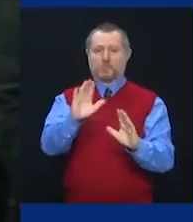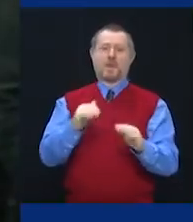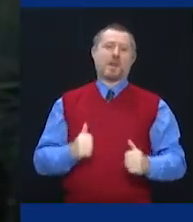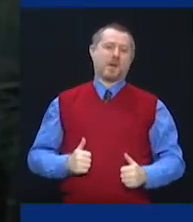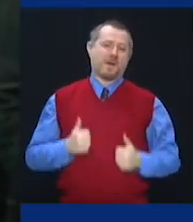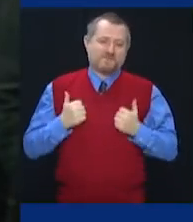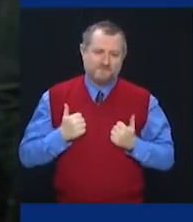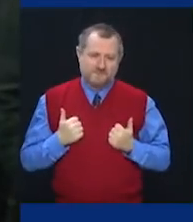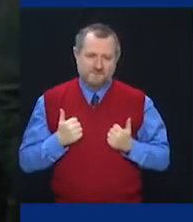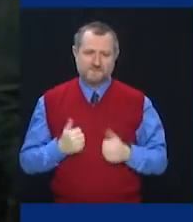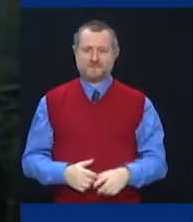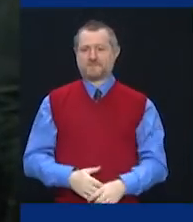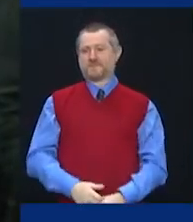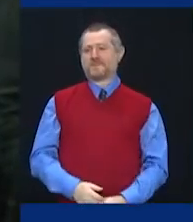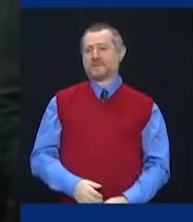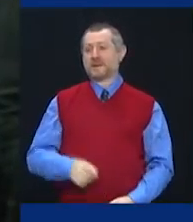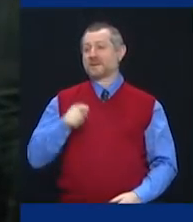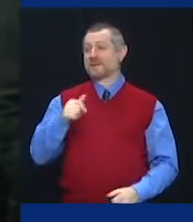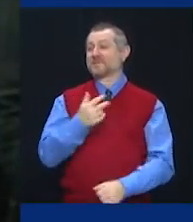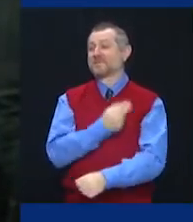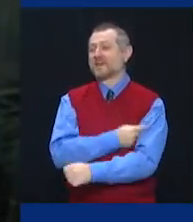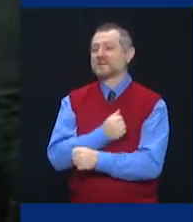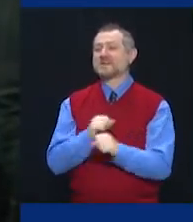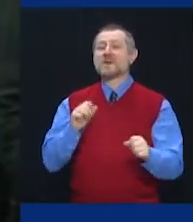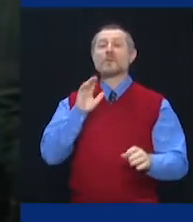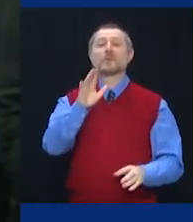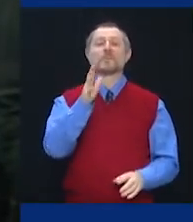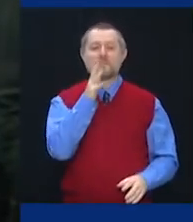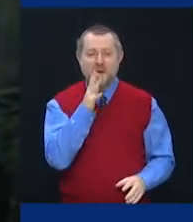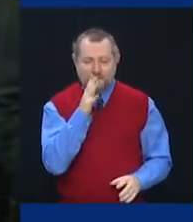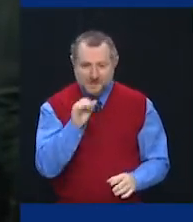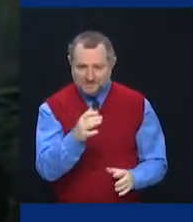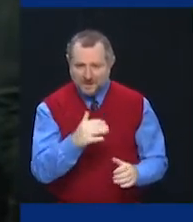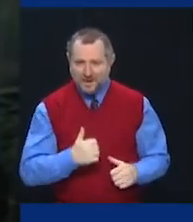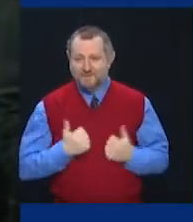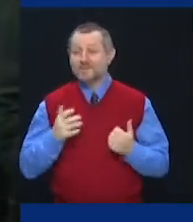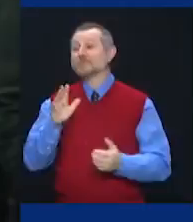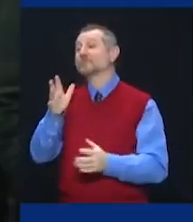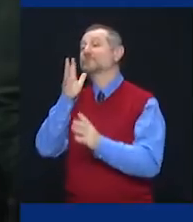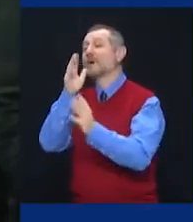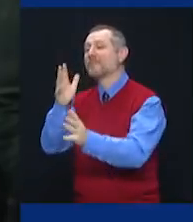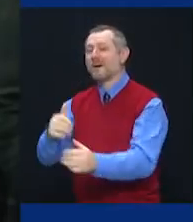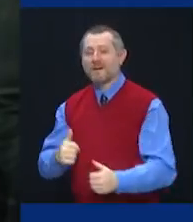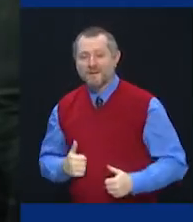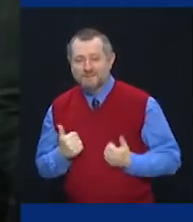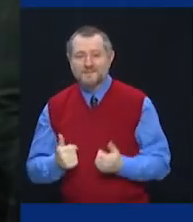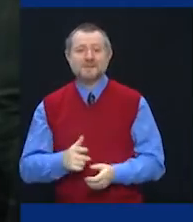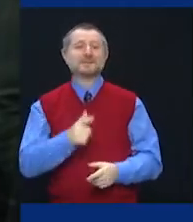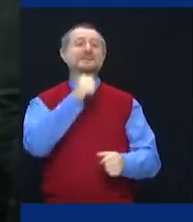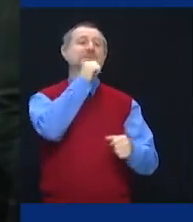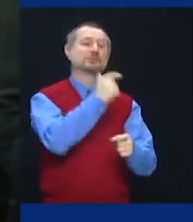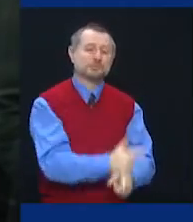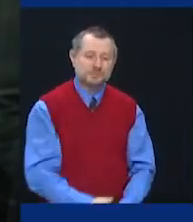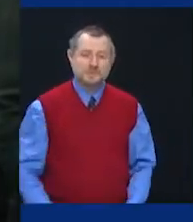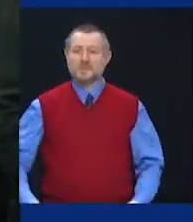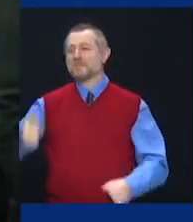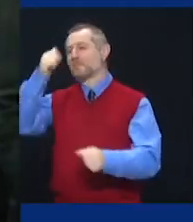This vaccine can save your mother's life, your grandmother's life, your sister's life, your brother's